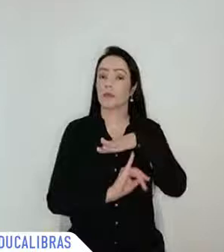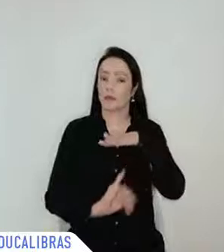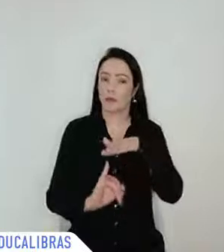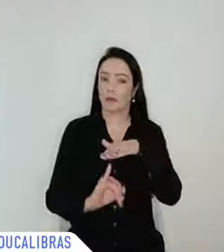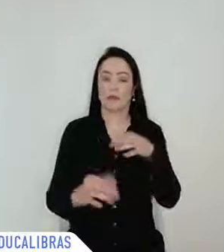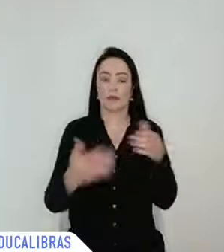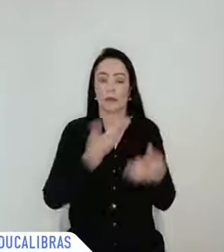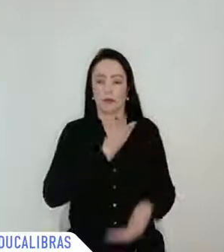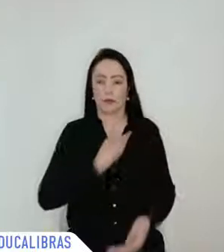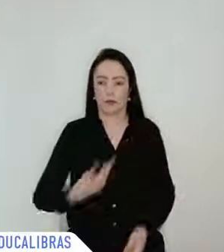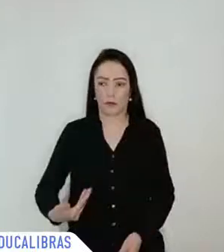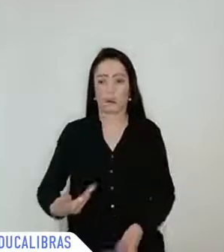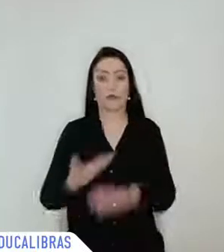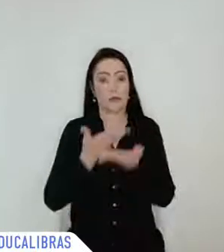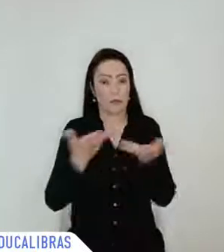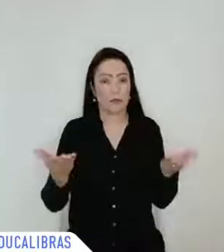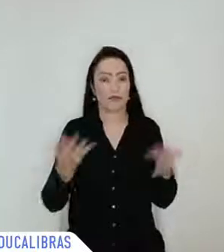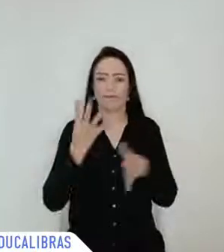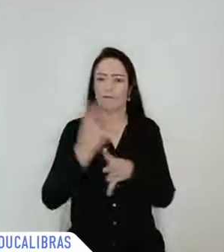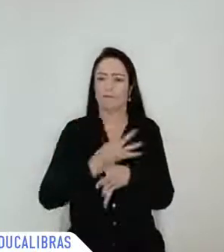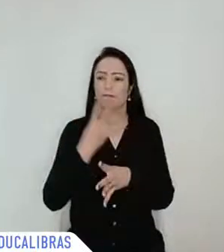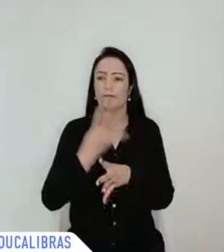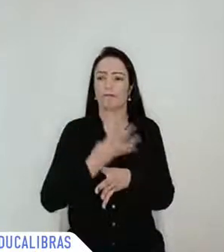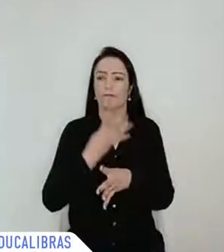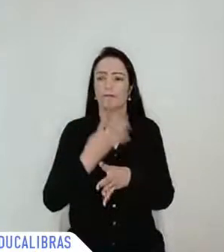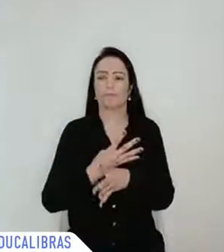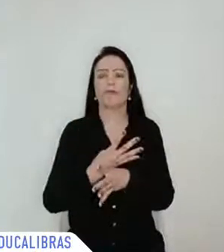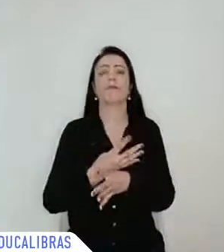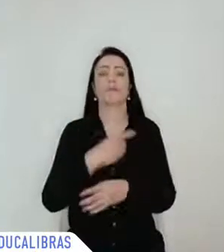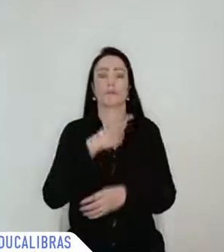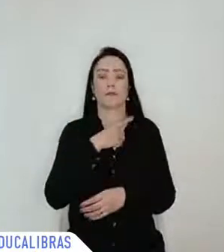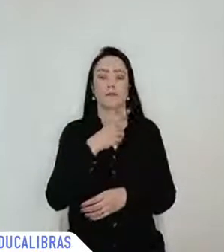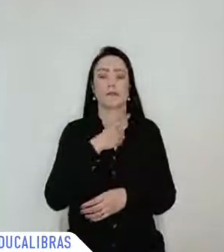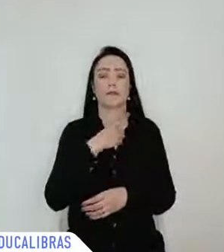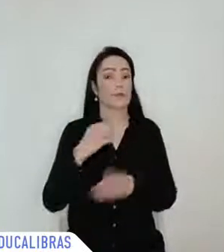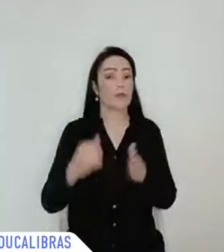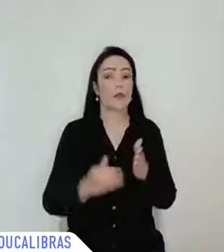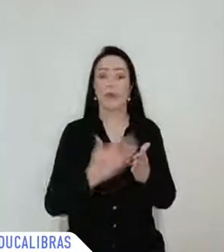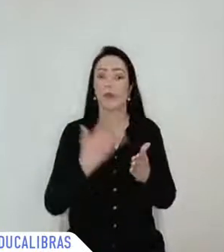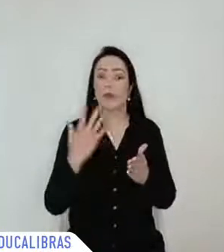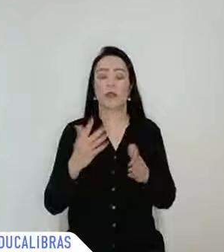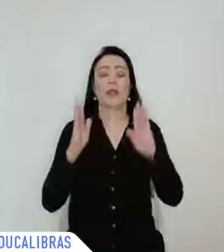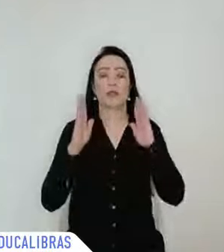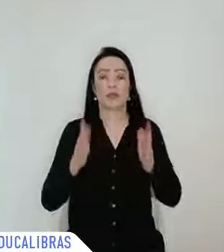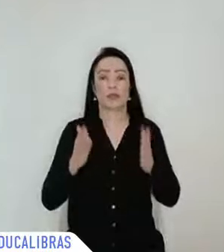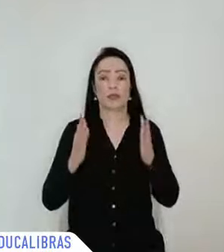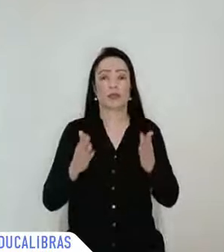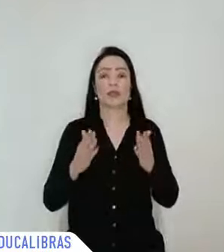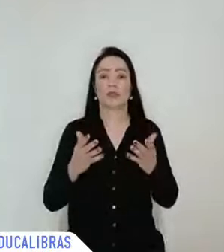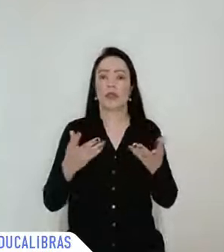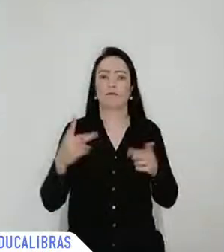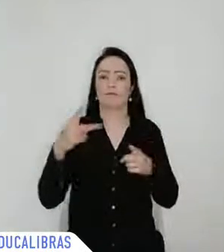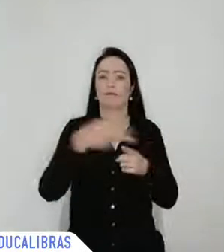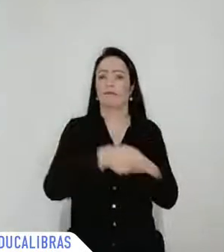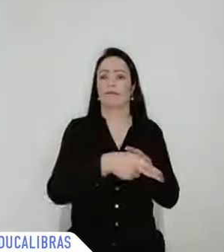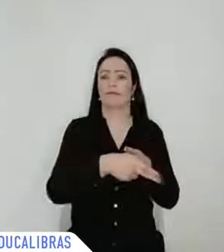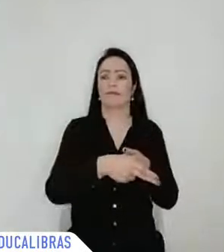pursue this uh, allied organizations that are still resisting.